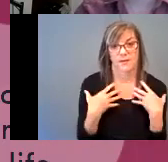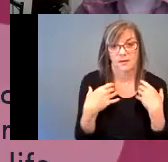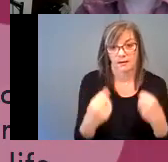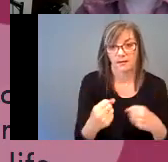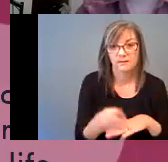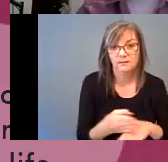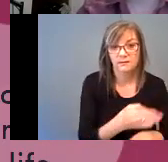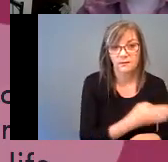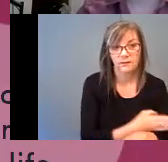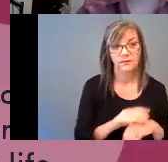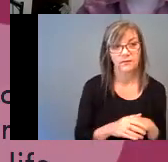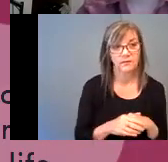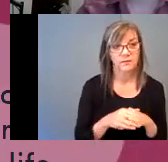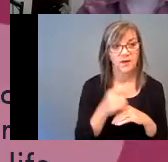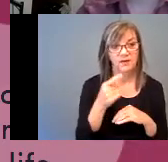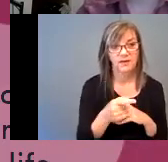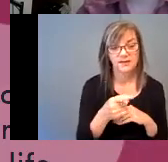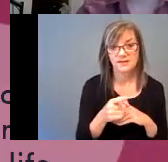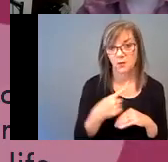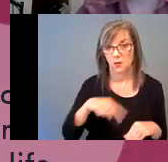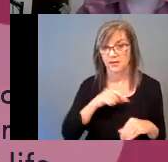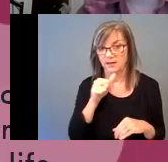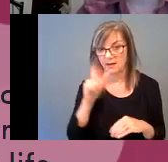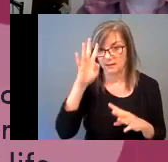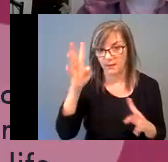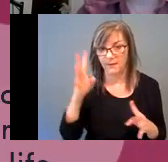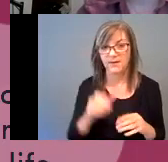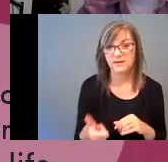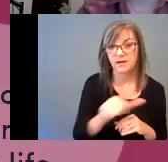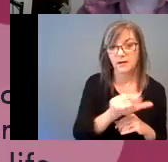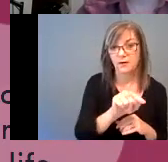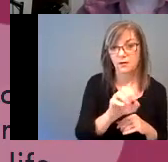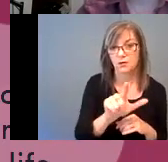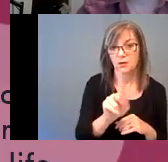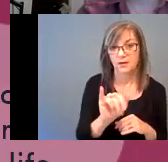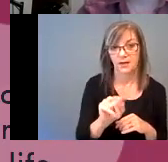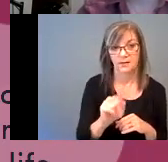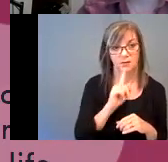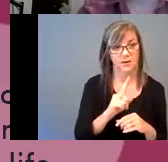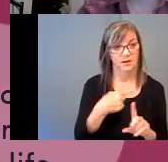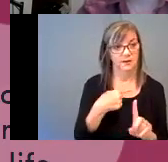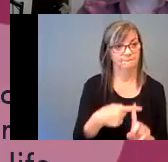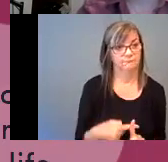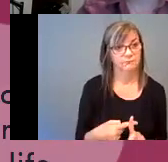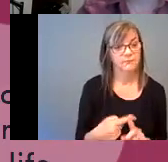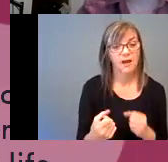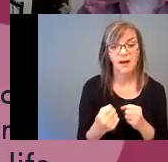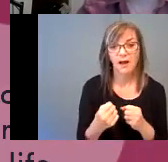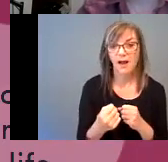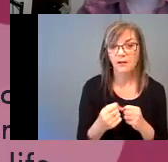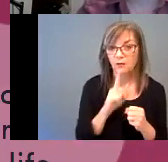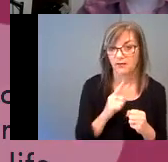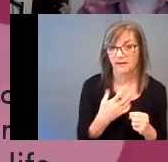the top of this link. So we didn't come up with these, but these are really great affirmations. And I really love the we and the our language of